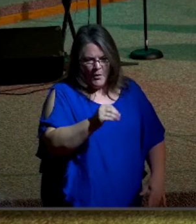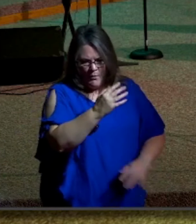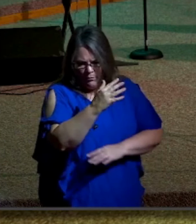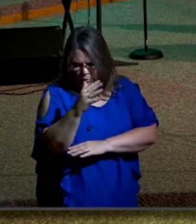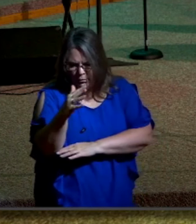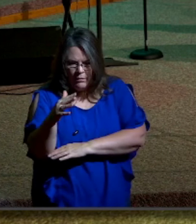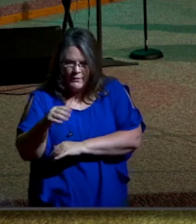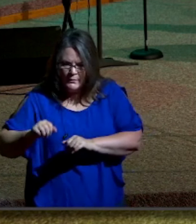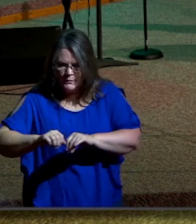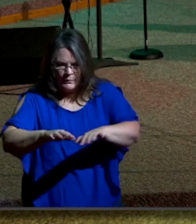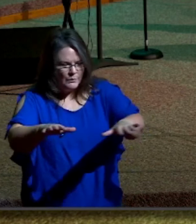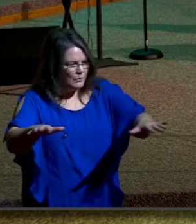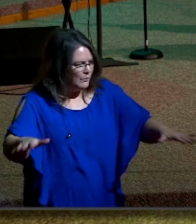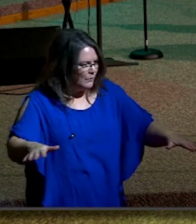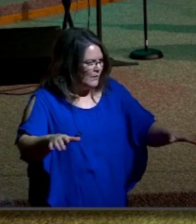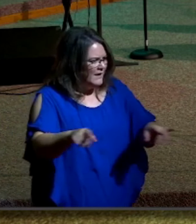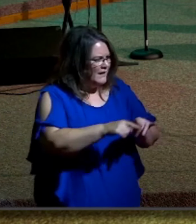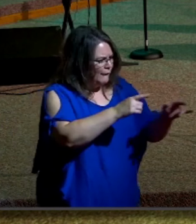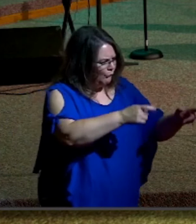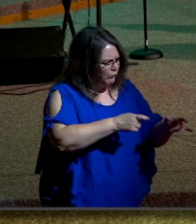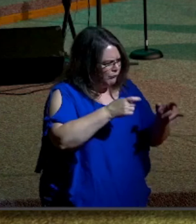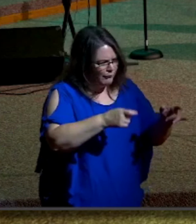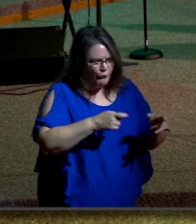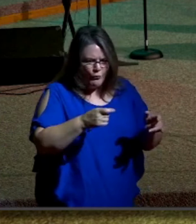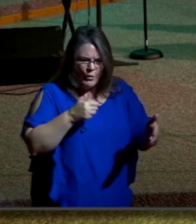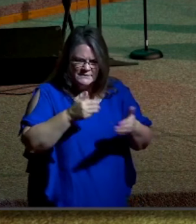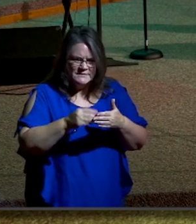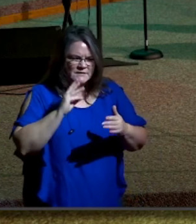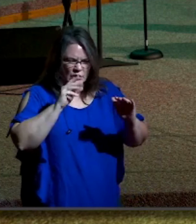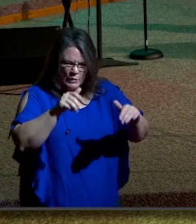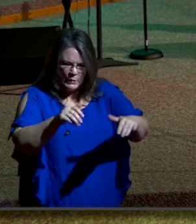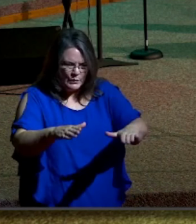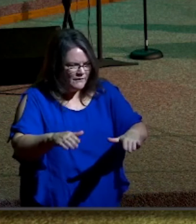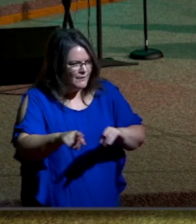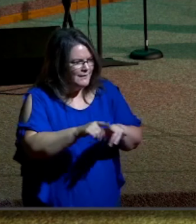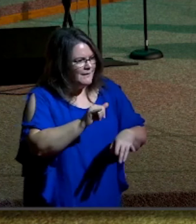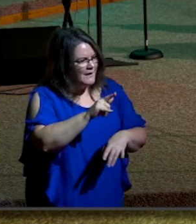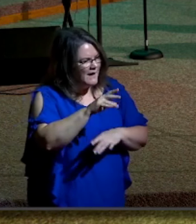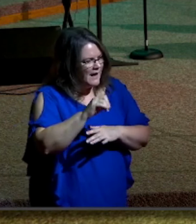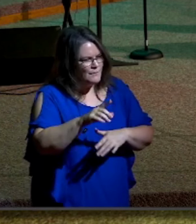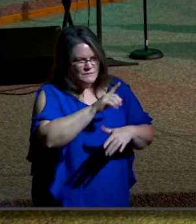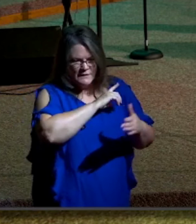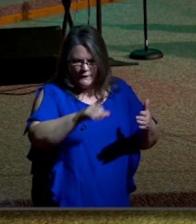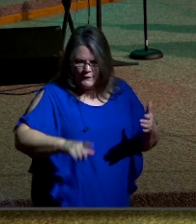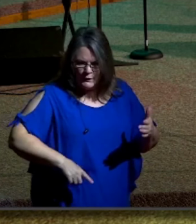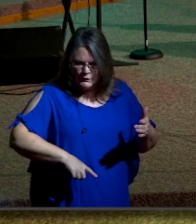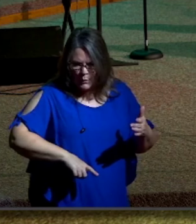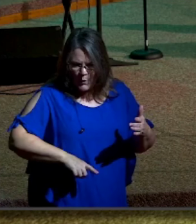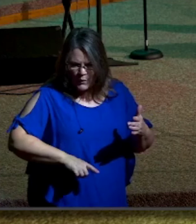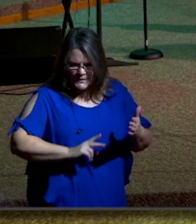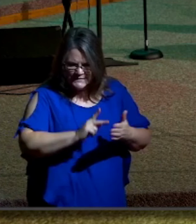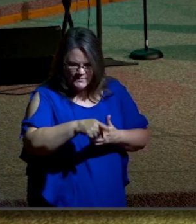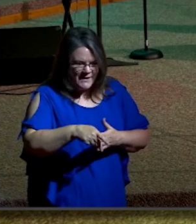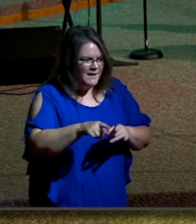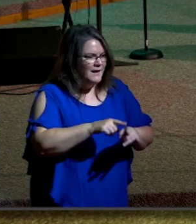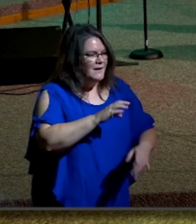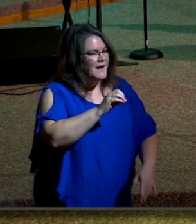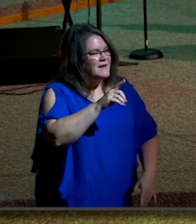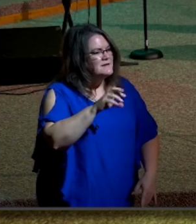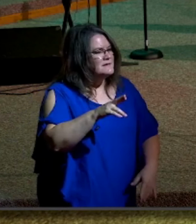like gardens beside a river, like aloes that the Lord has planted, like cedar trees beside the